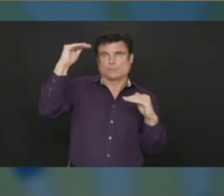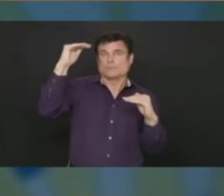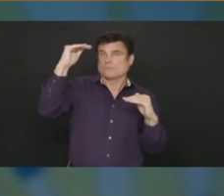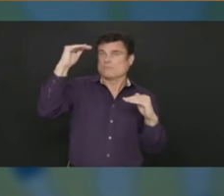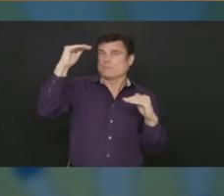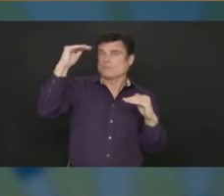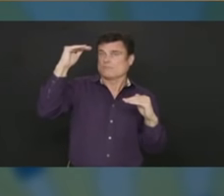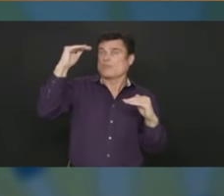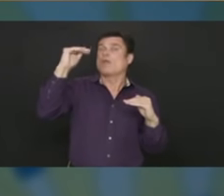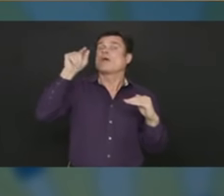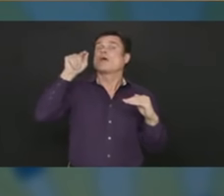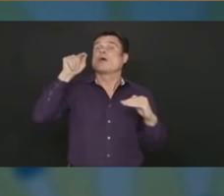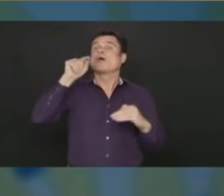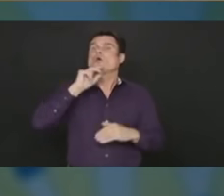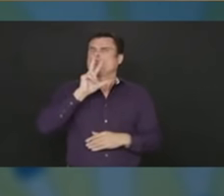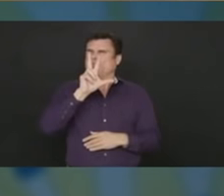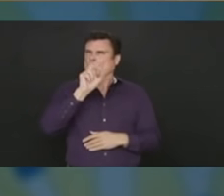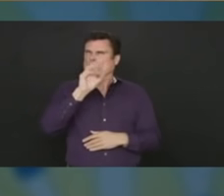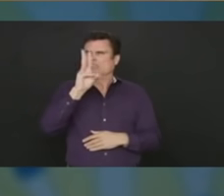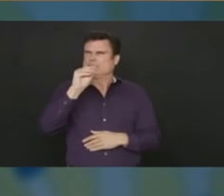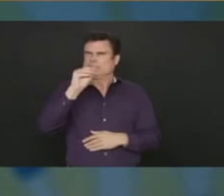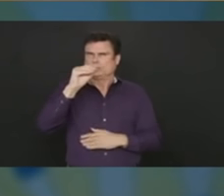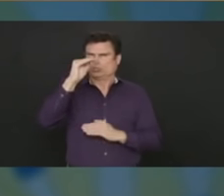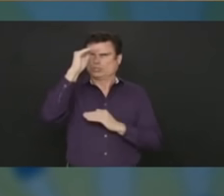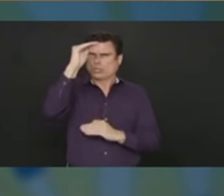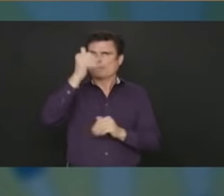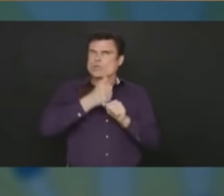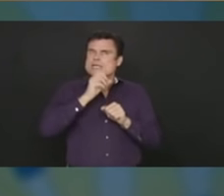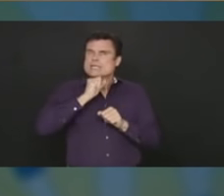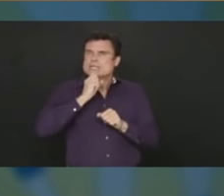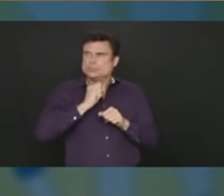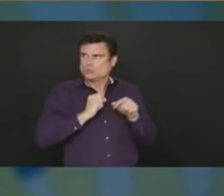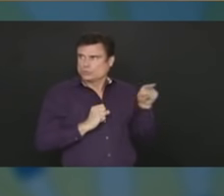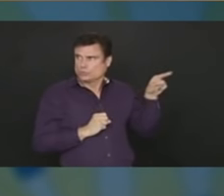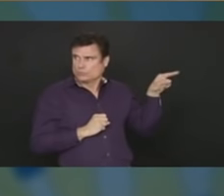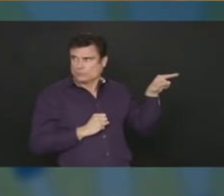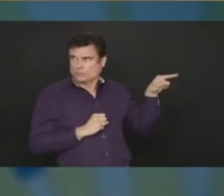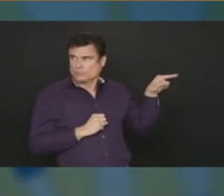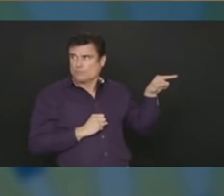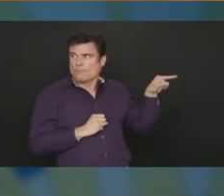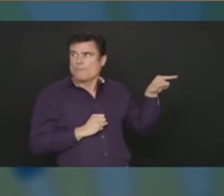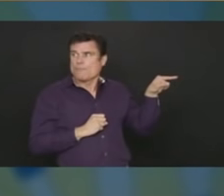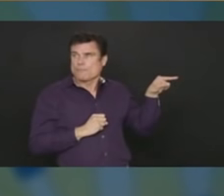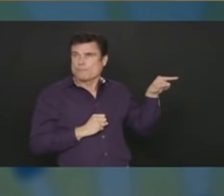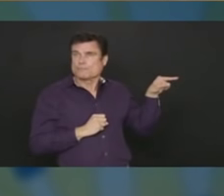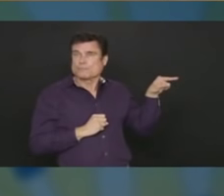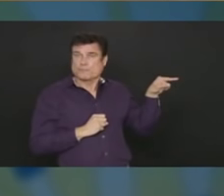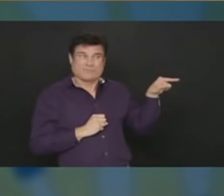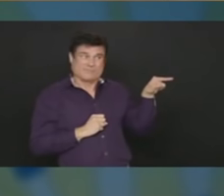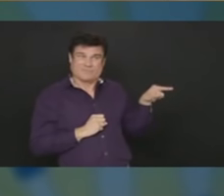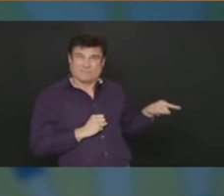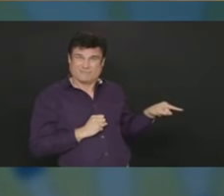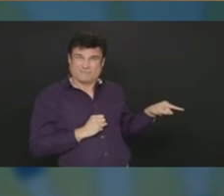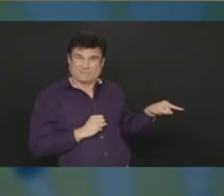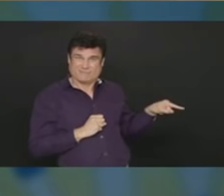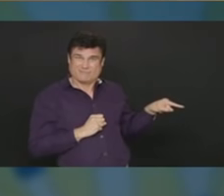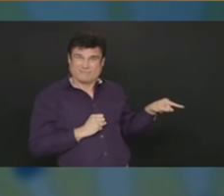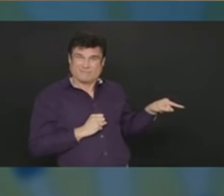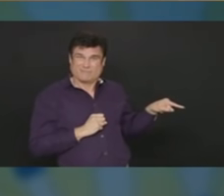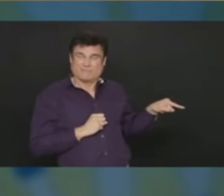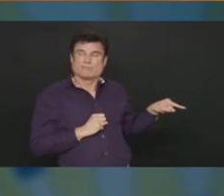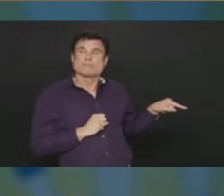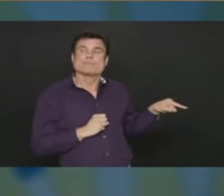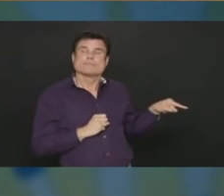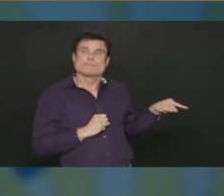case counts, to the percentage of hospitalizations, what we see is a shift to the older age groups. So those people who